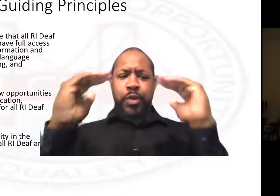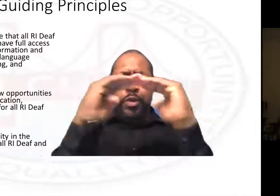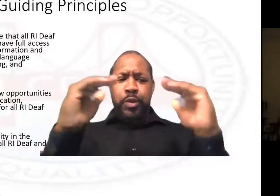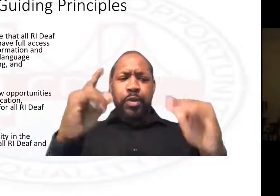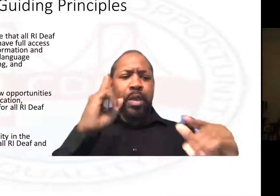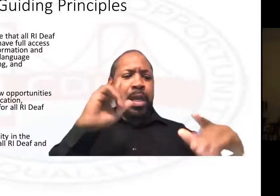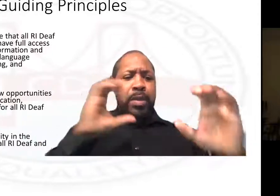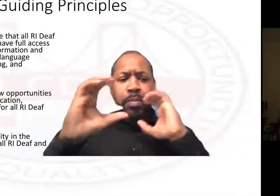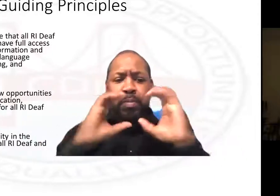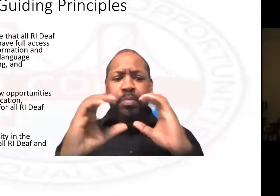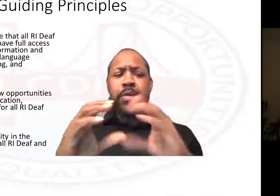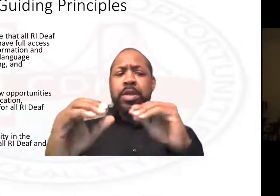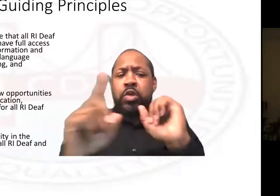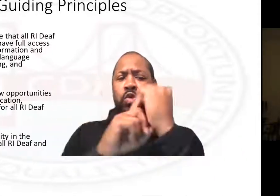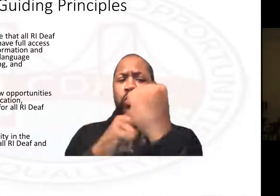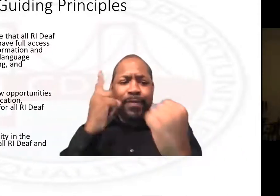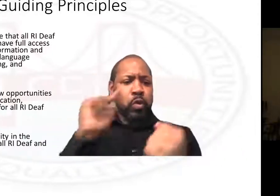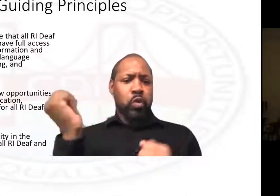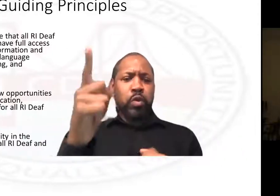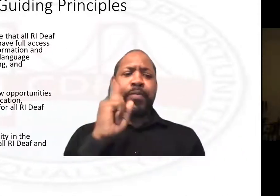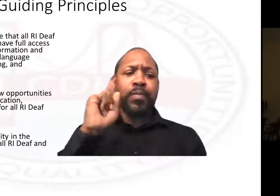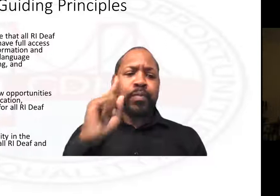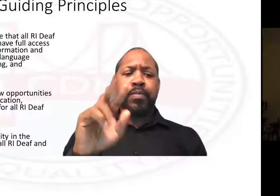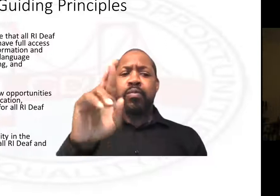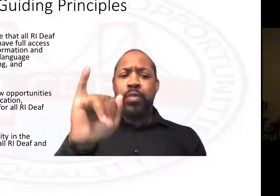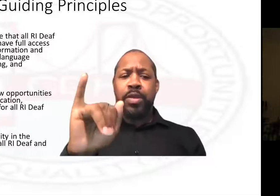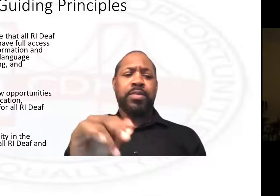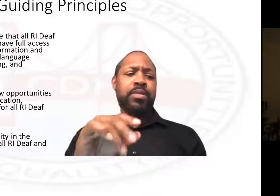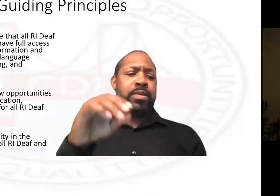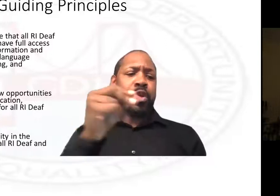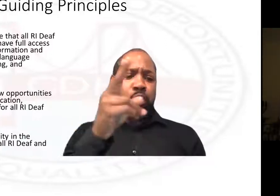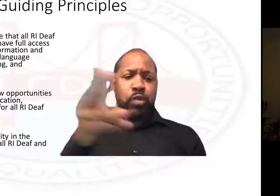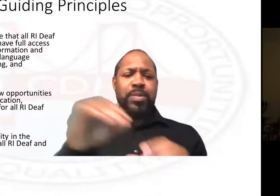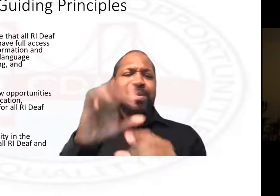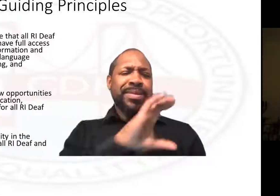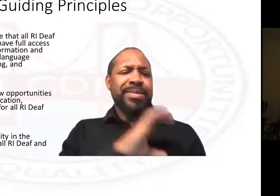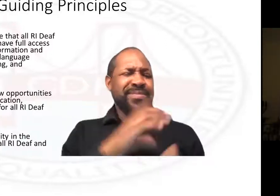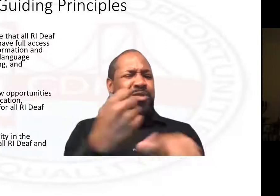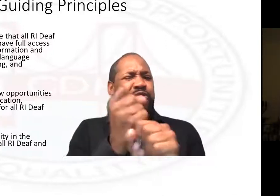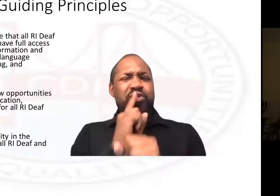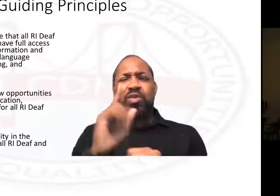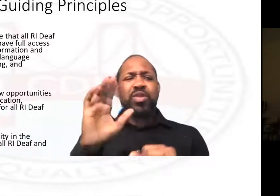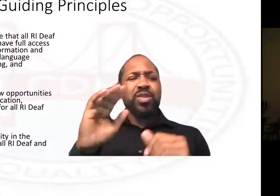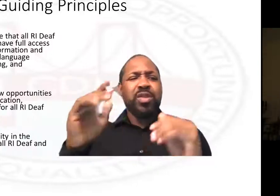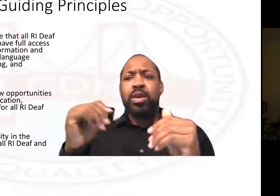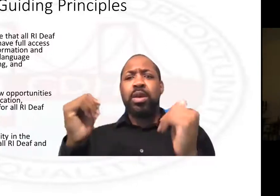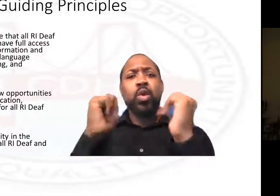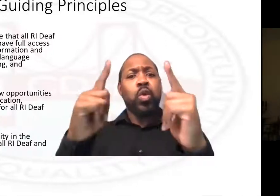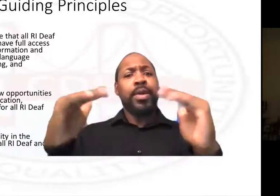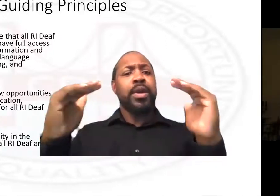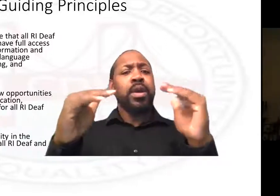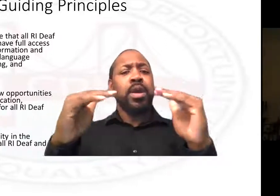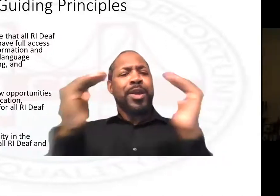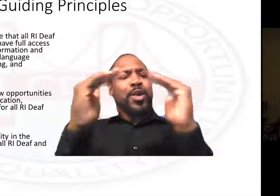Equality, it says to promote equality in the communities and society for all Rhode Island deaf and hard of hearing